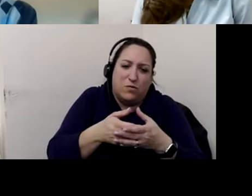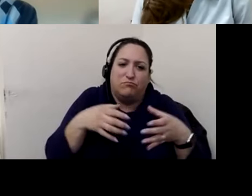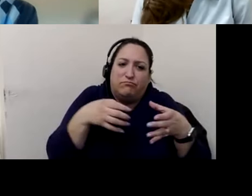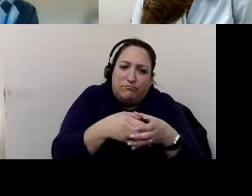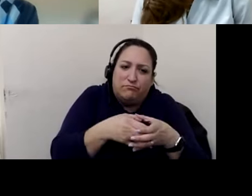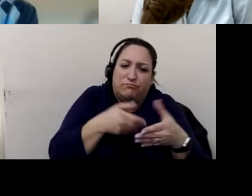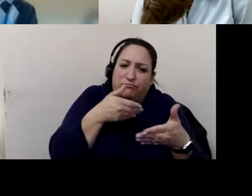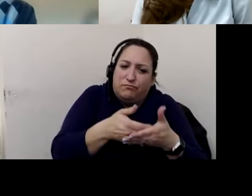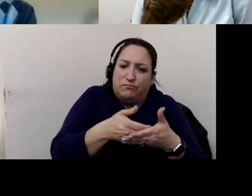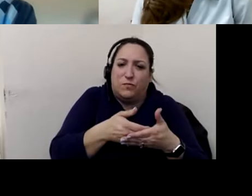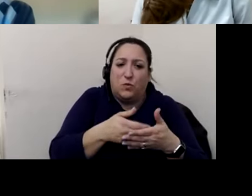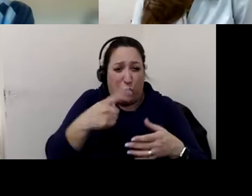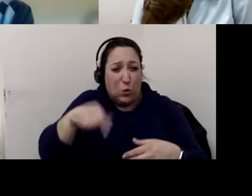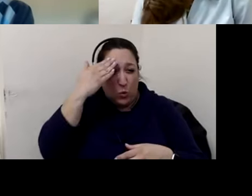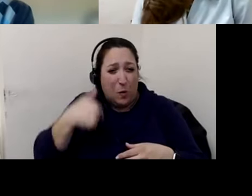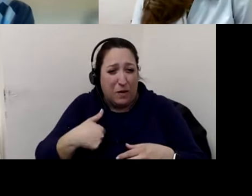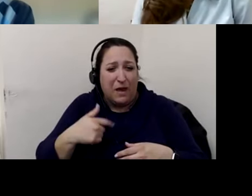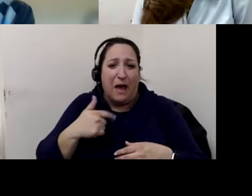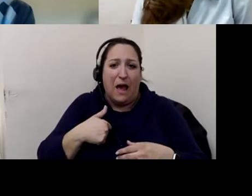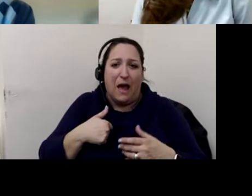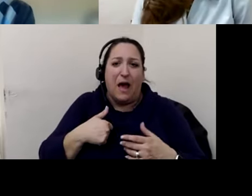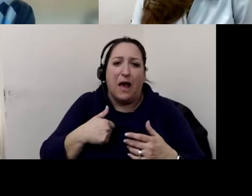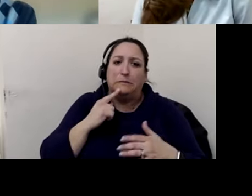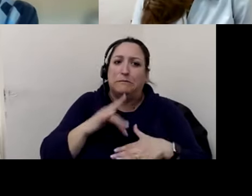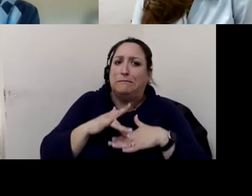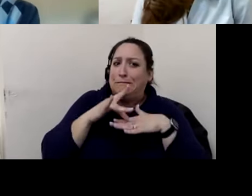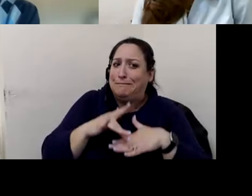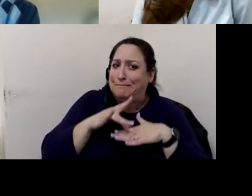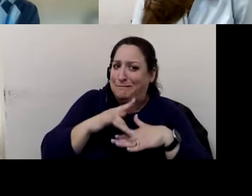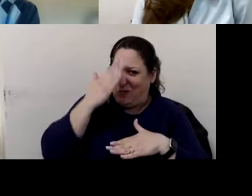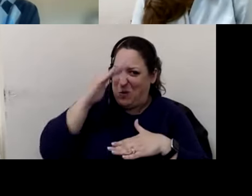Those of you who know me know that I am slightly obsessive compulsive,